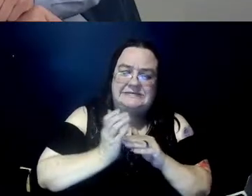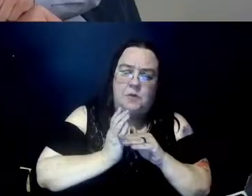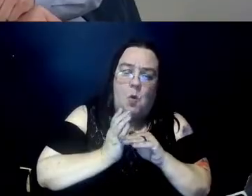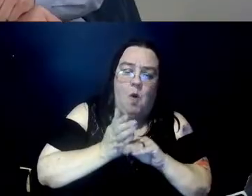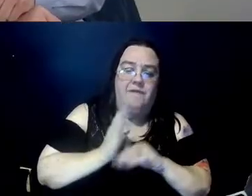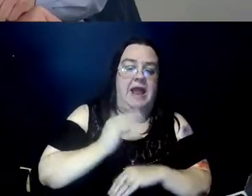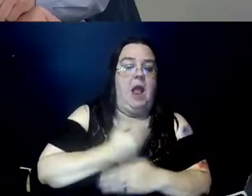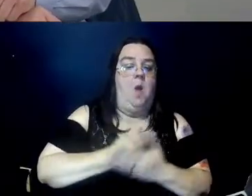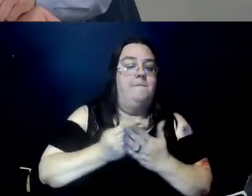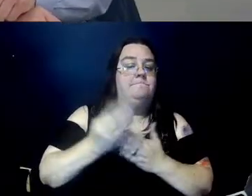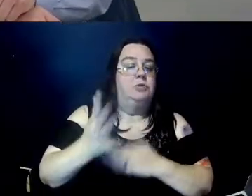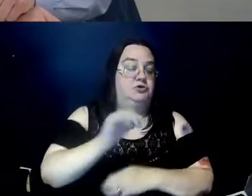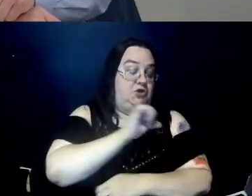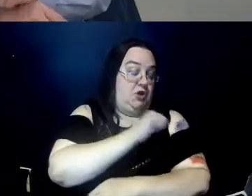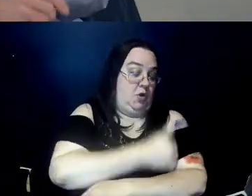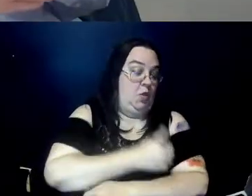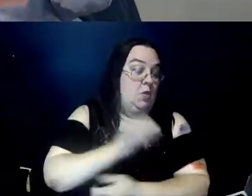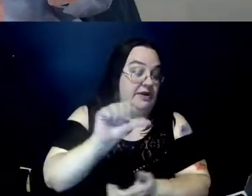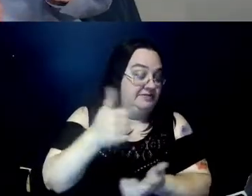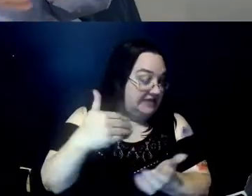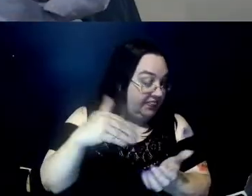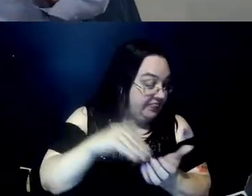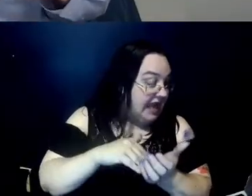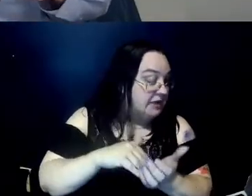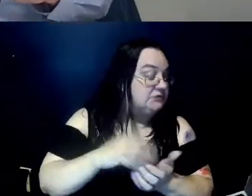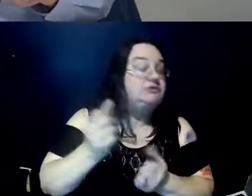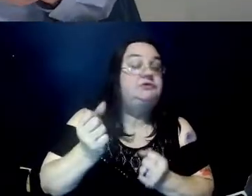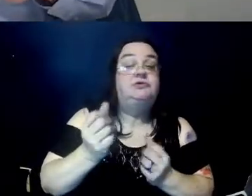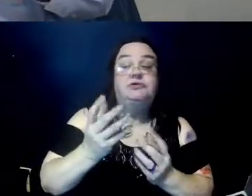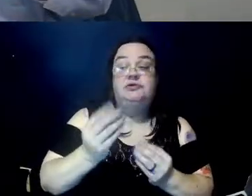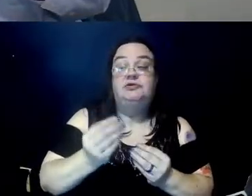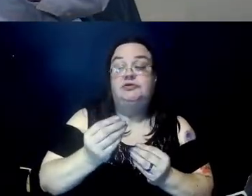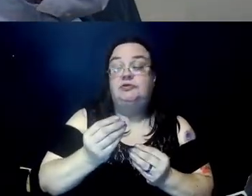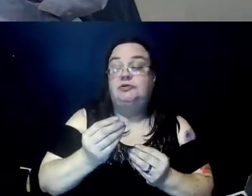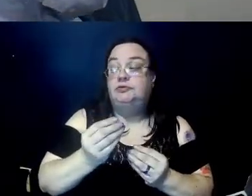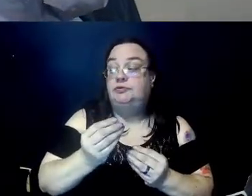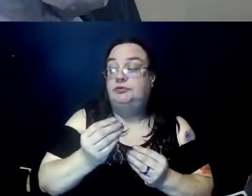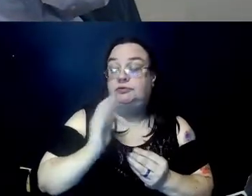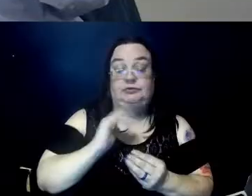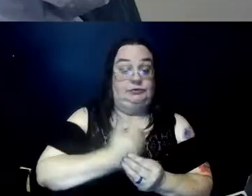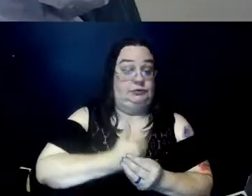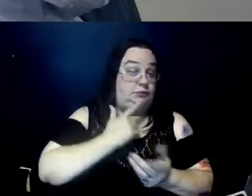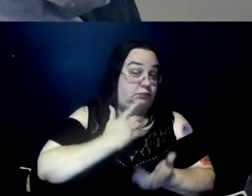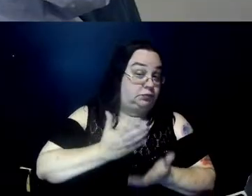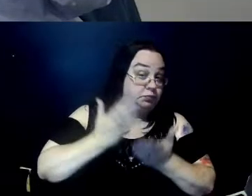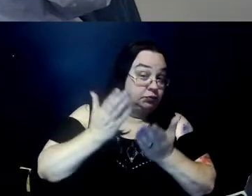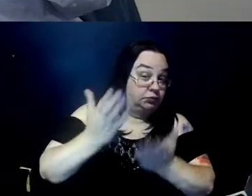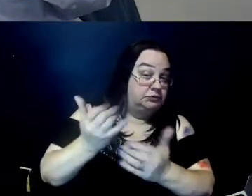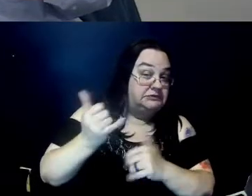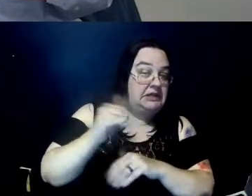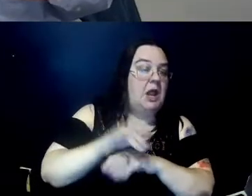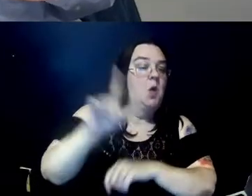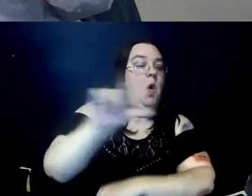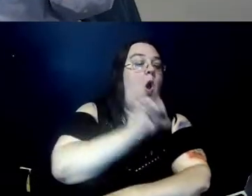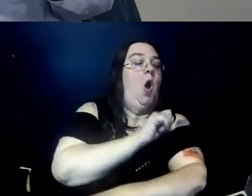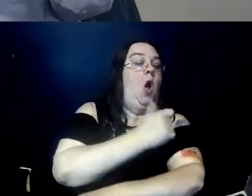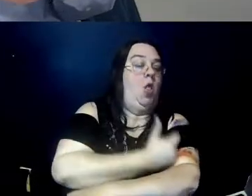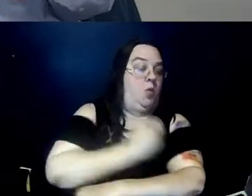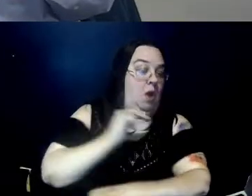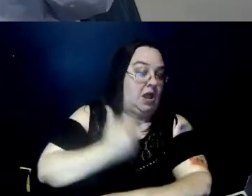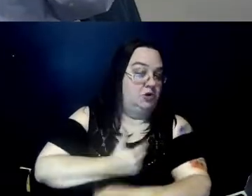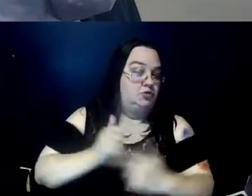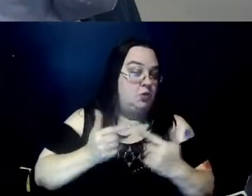authority of $10,000. And so what we're proposing tonight is that you authorize us to move forward